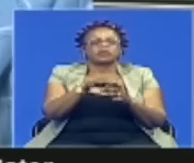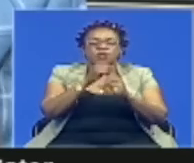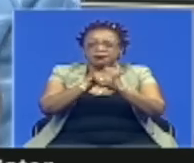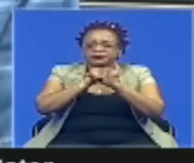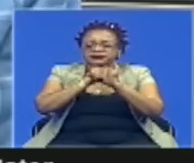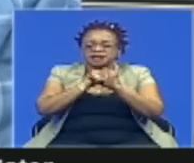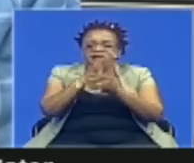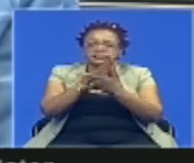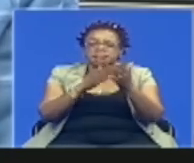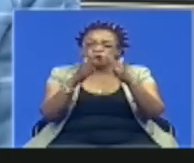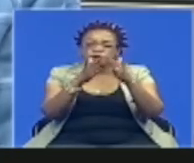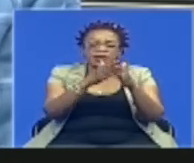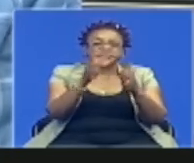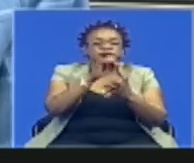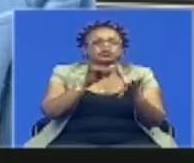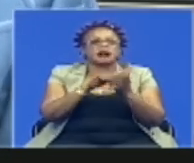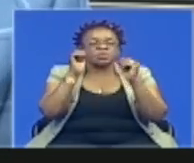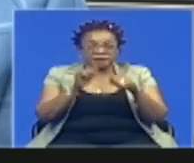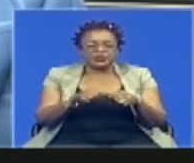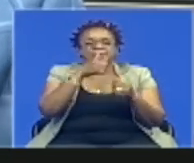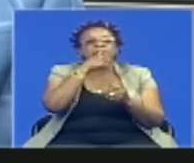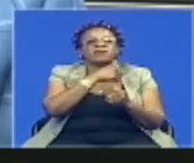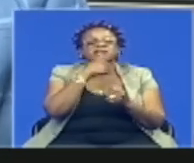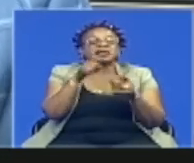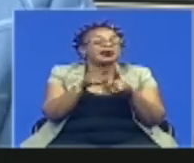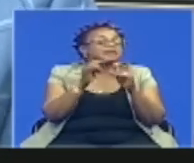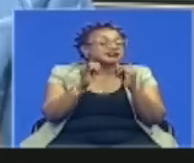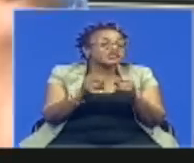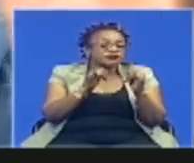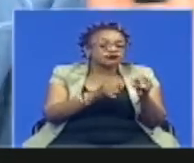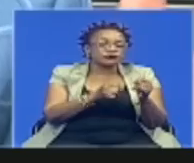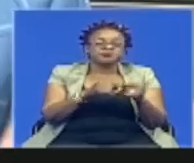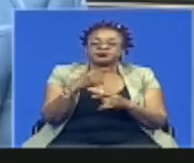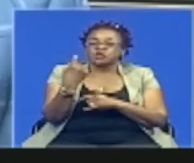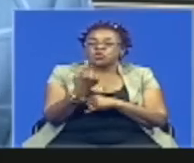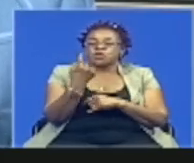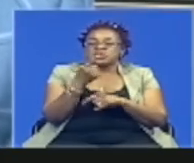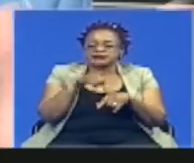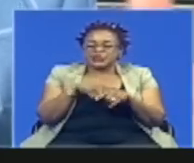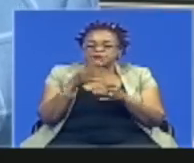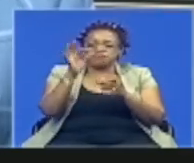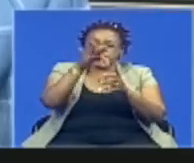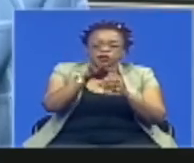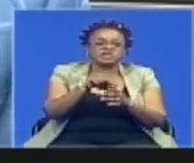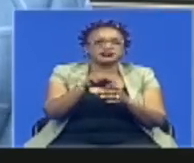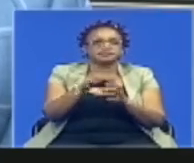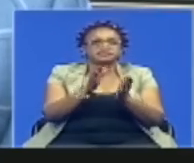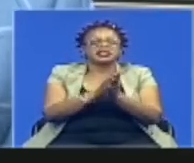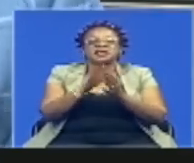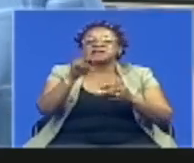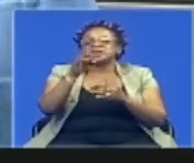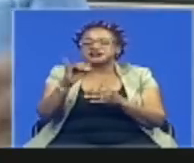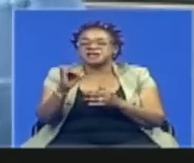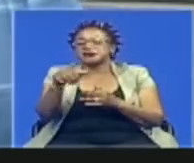that we vote privately and as individuals. It is only when the votes are counted, when these and others start talking